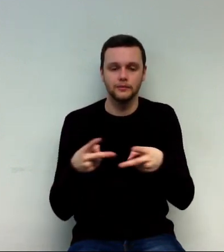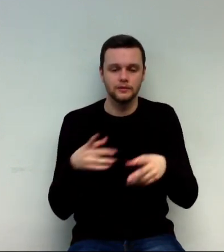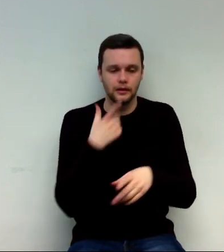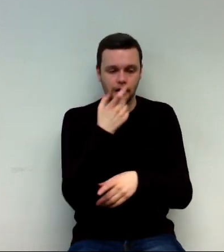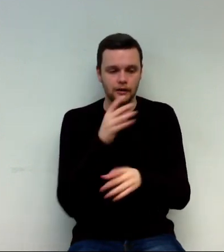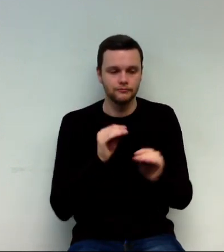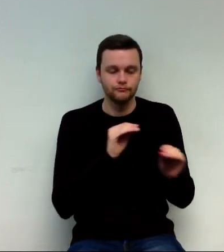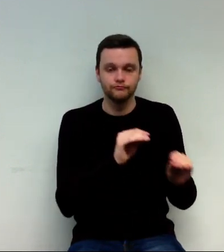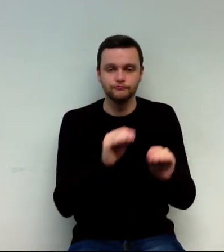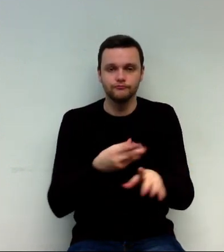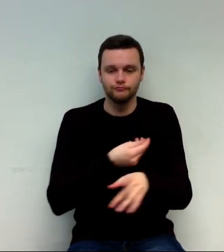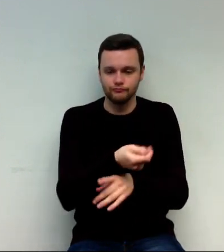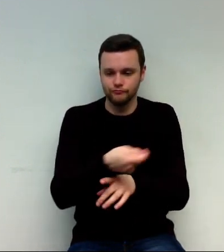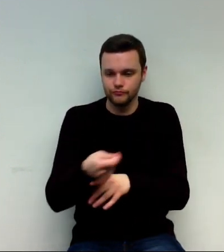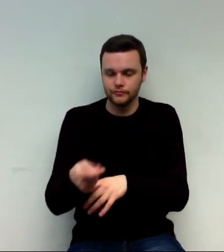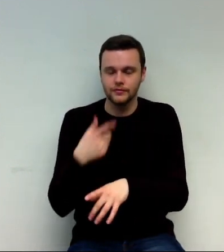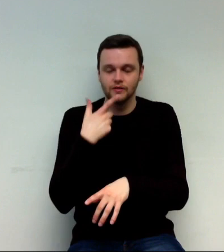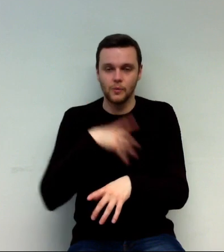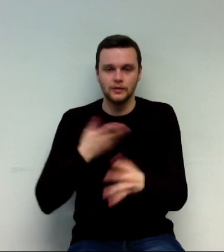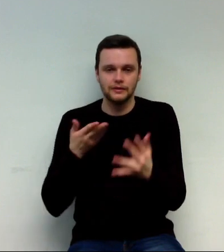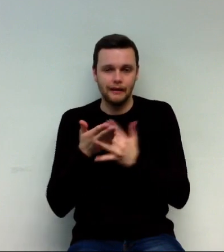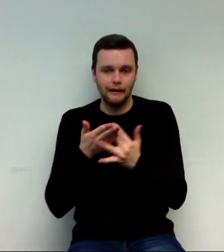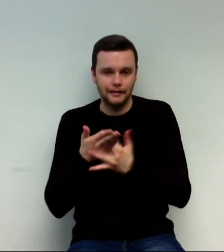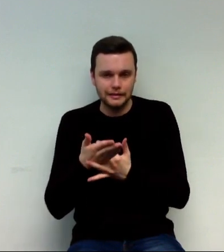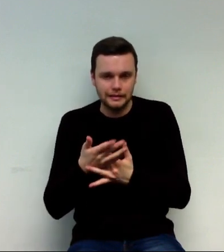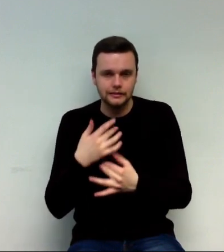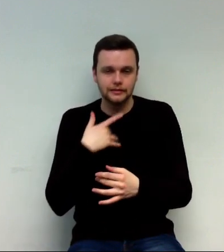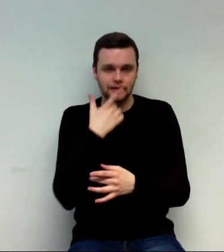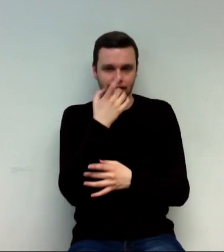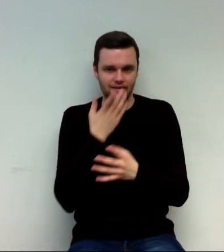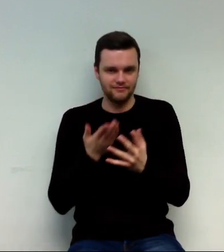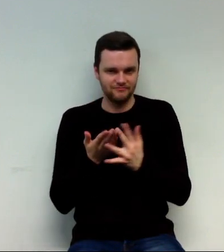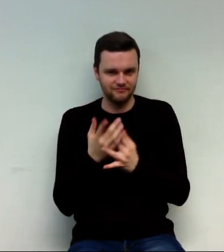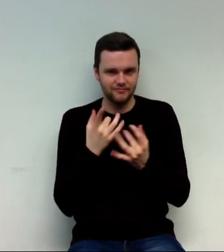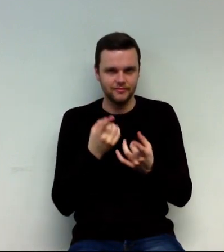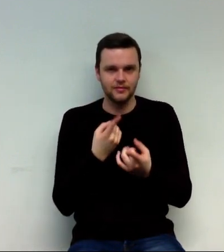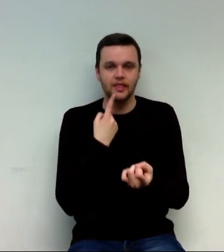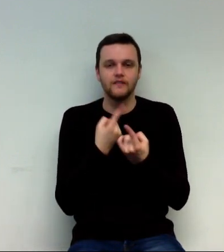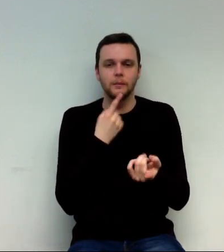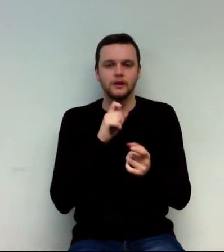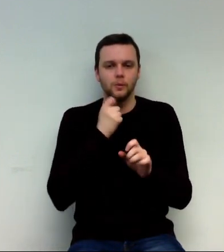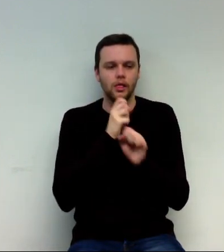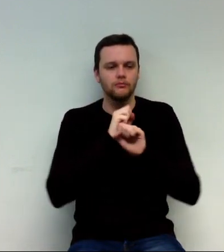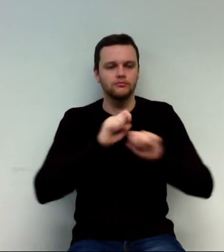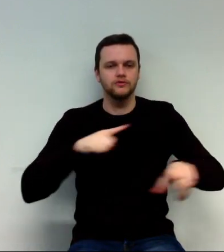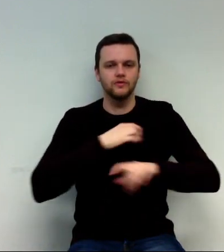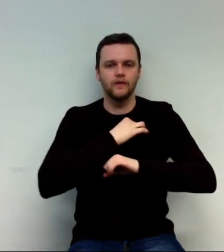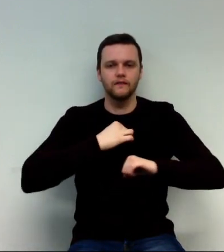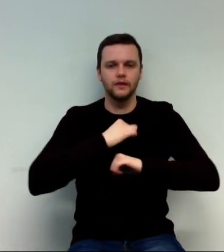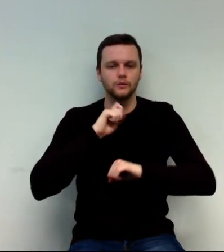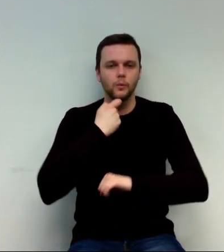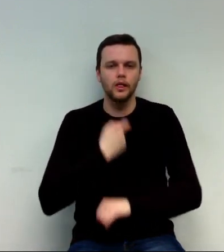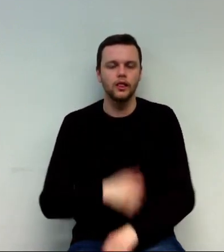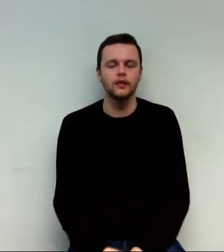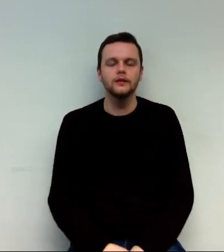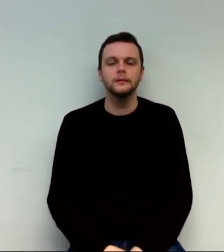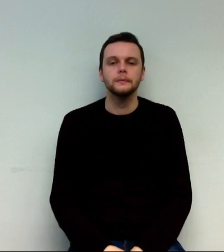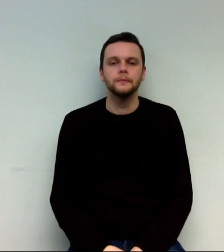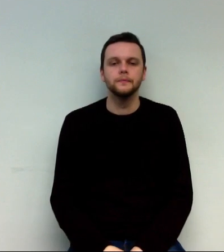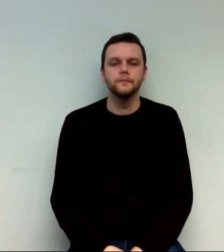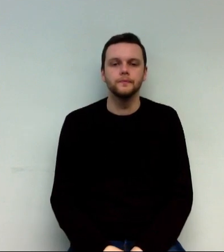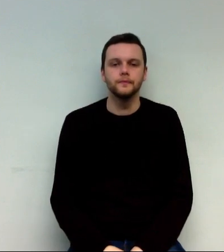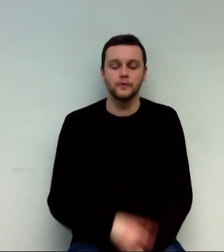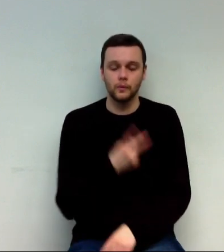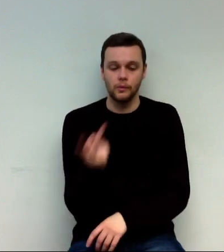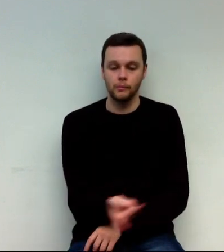if you're interested in accessing either of those. The information will be going out to venues very shortly. And with both of